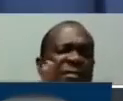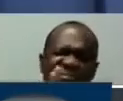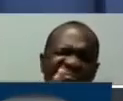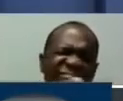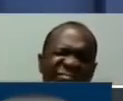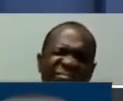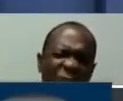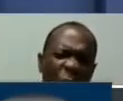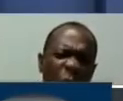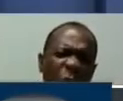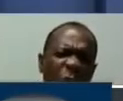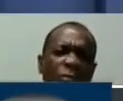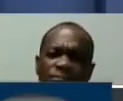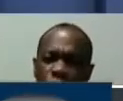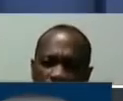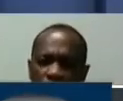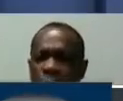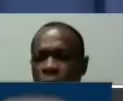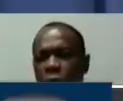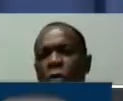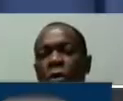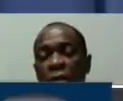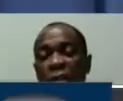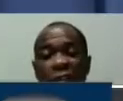which we didn't want to take, that is